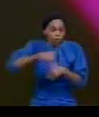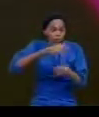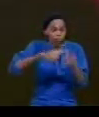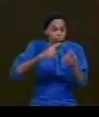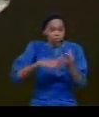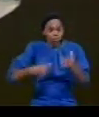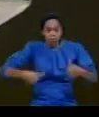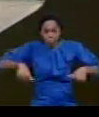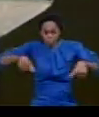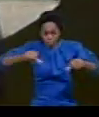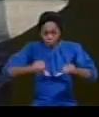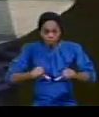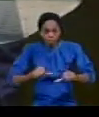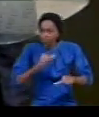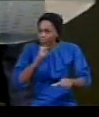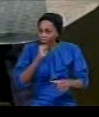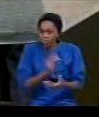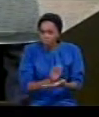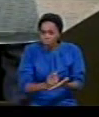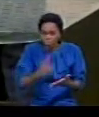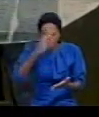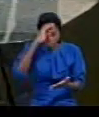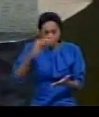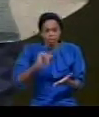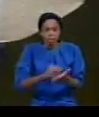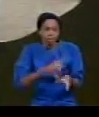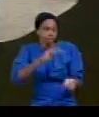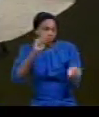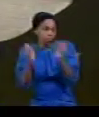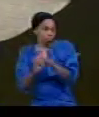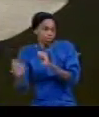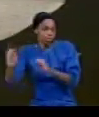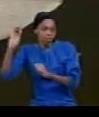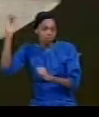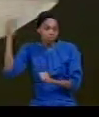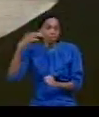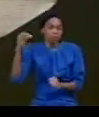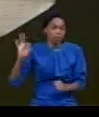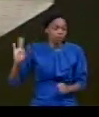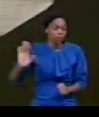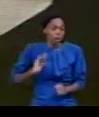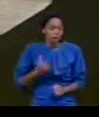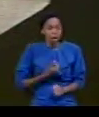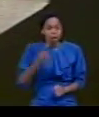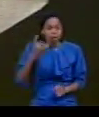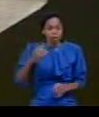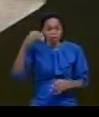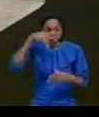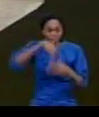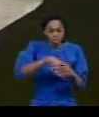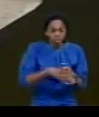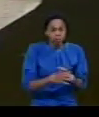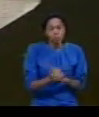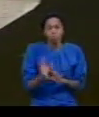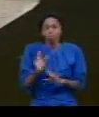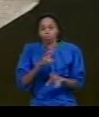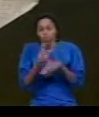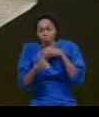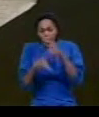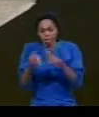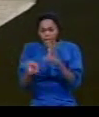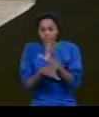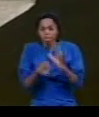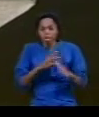ungodly men, turning the grace of our God into lasciviousness and denying